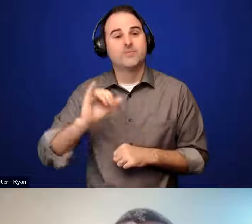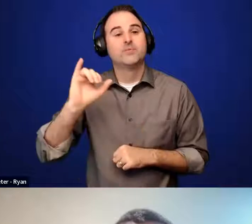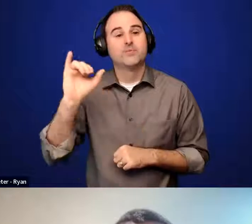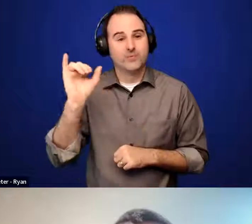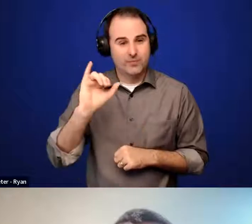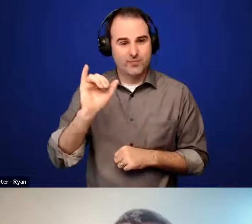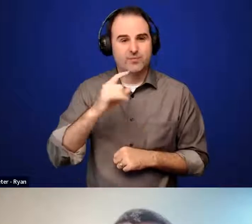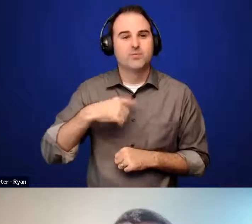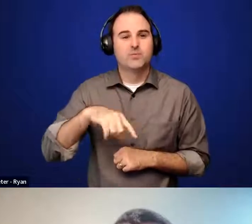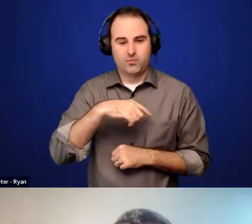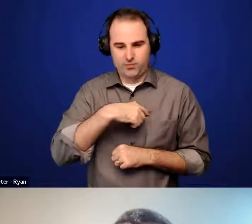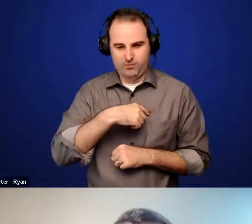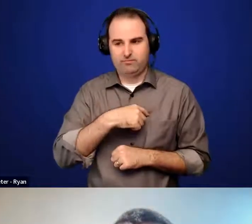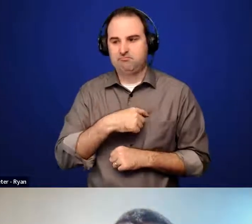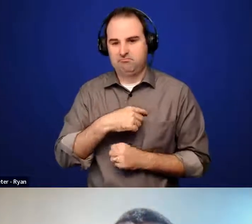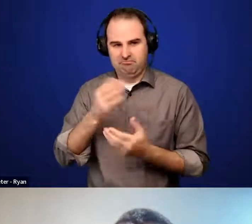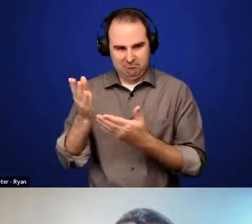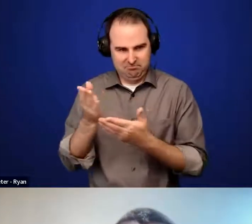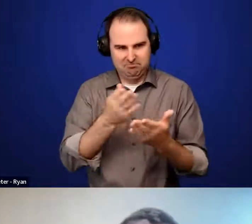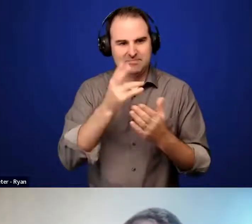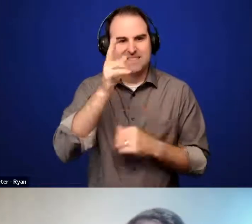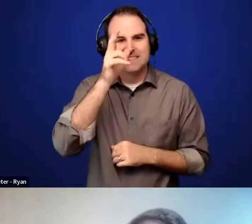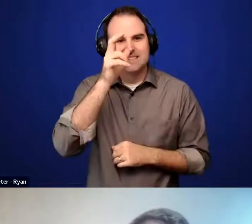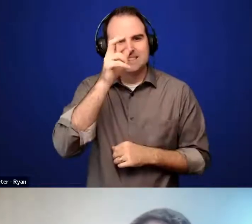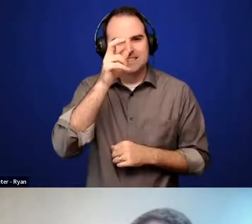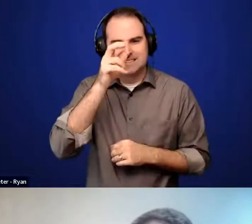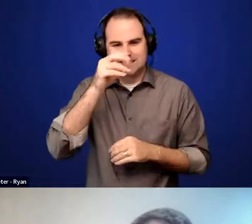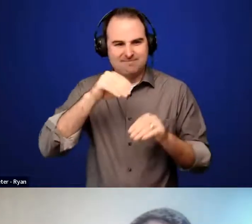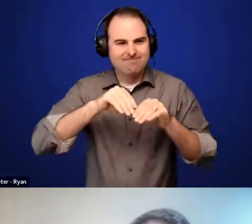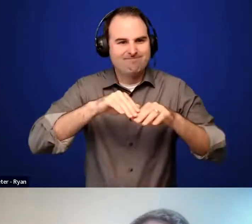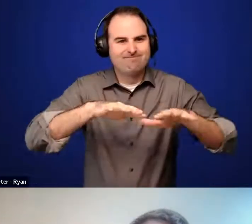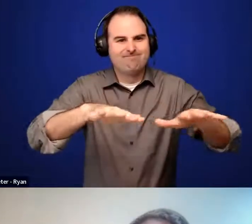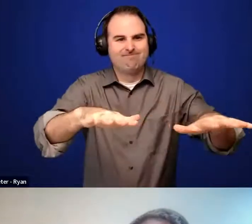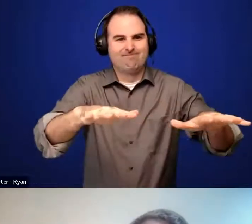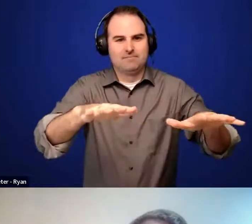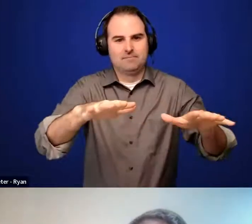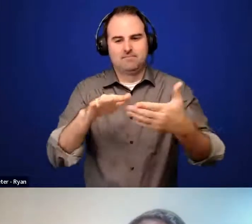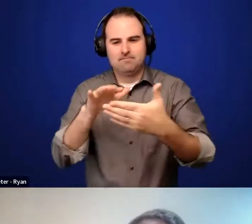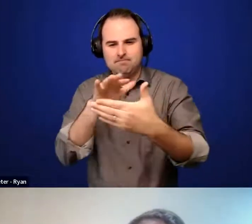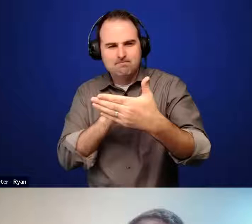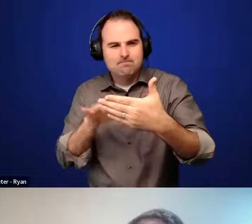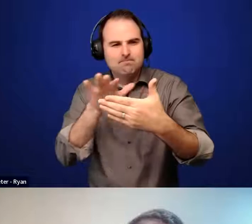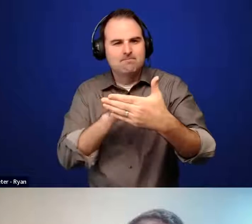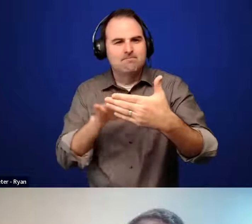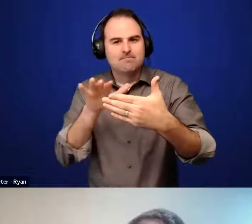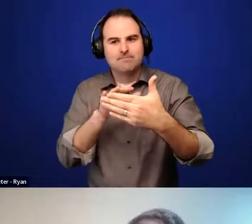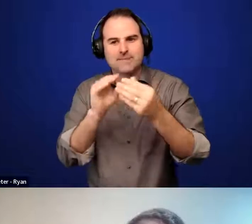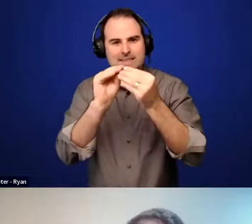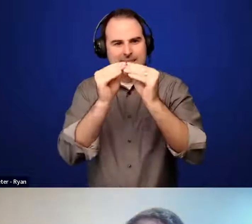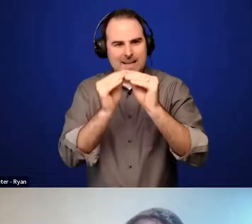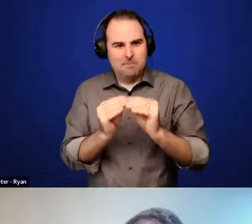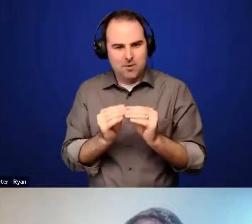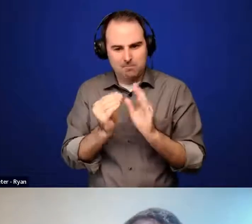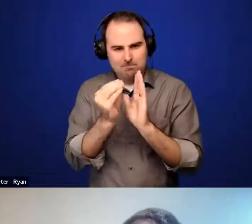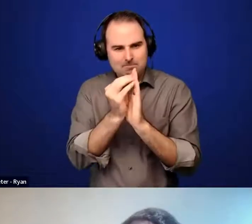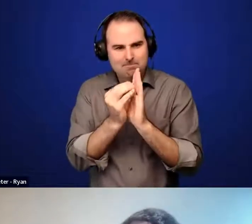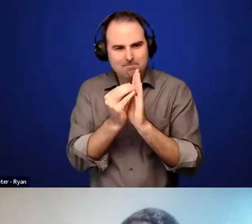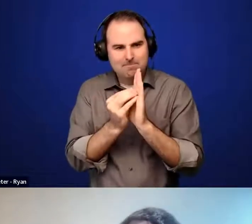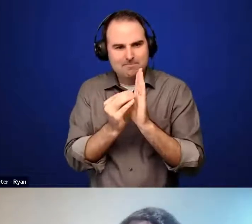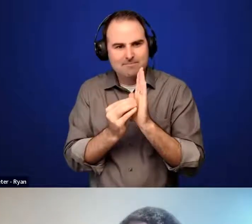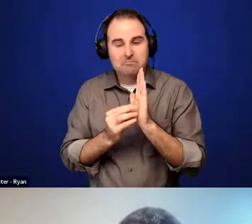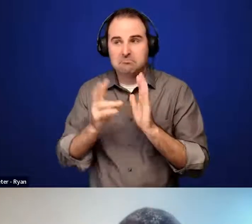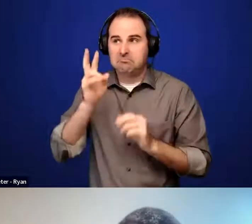insects, and we have been recording very important data to see what are the key impact of